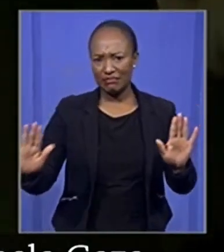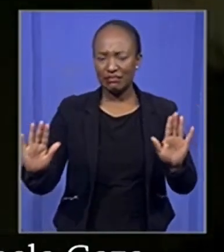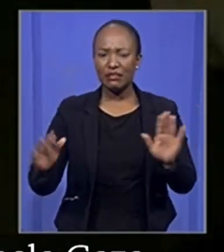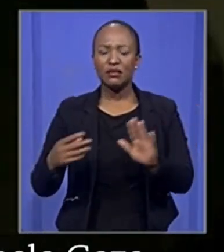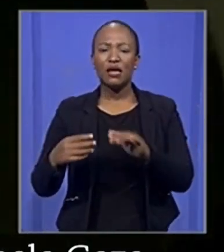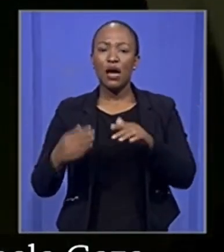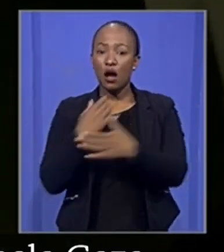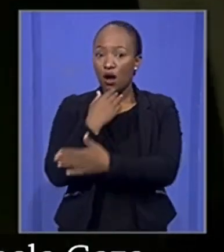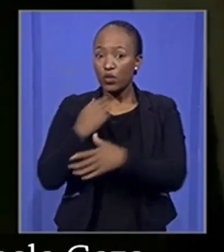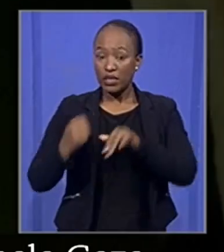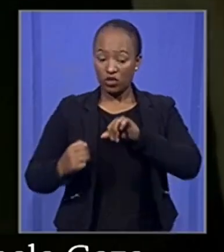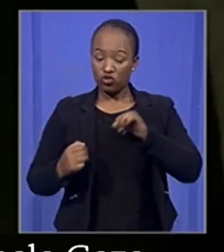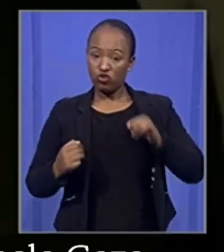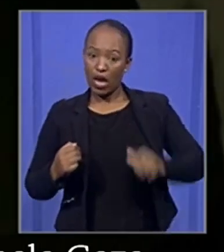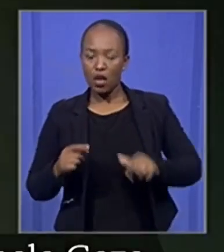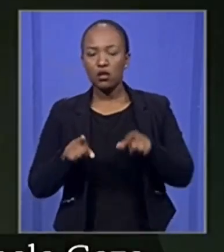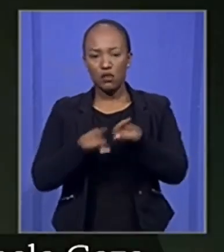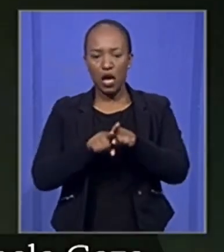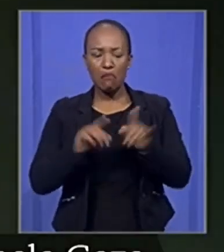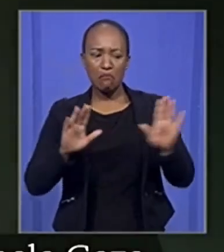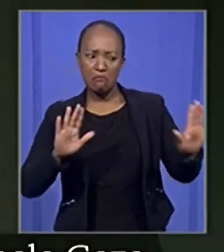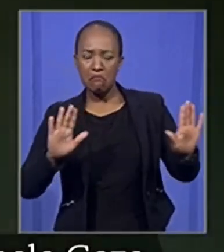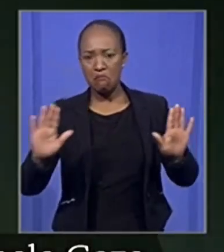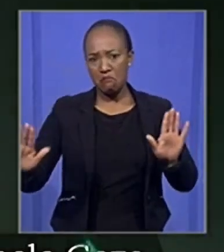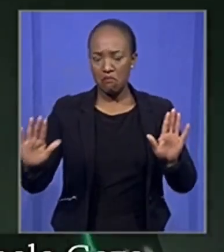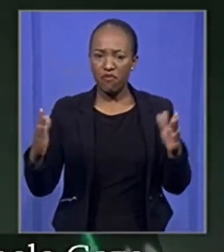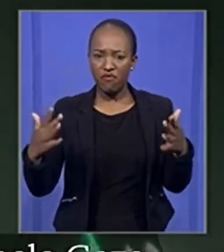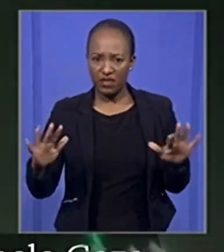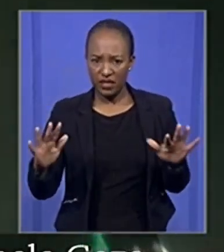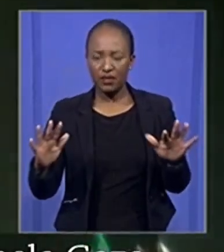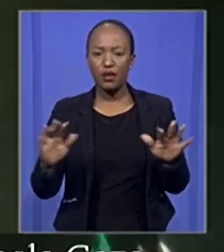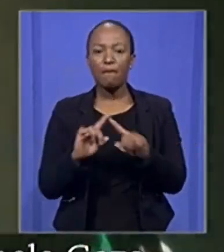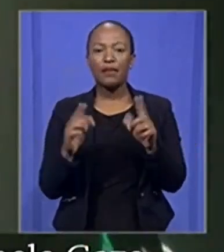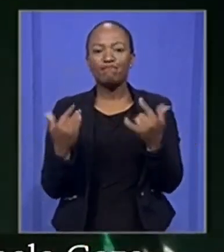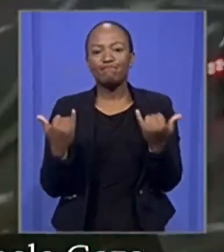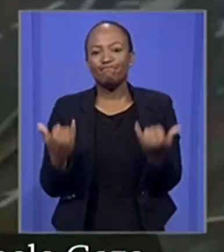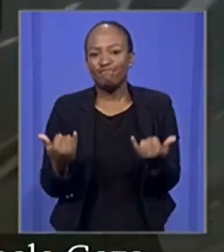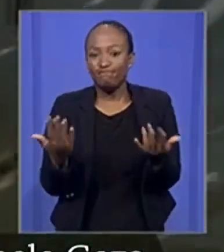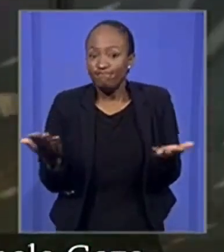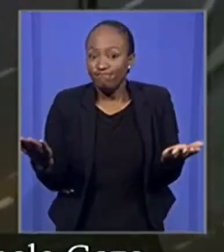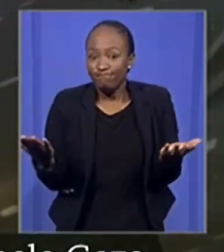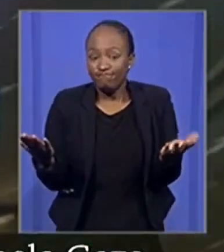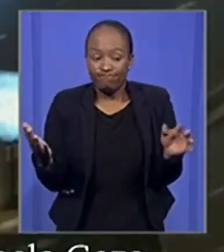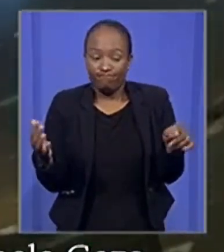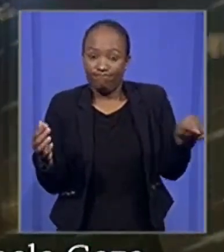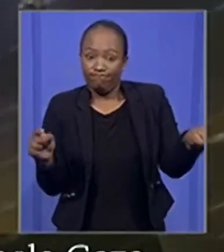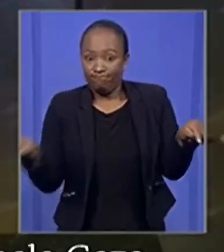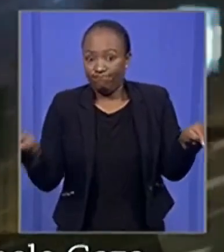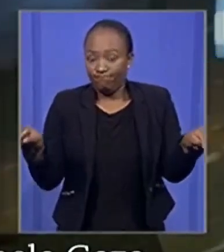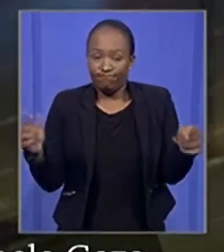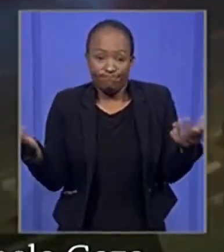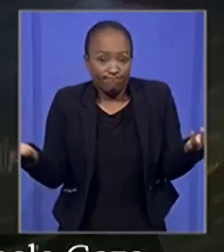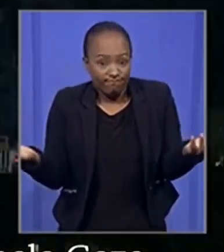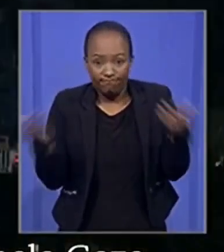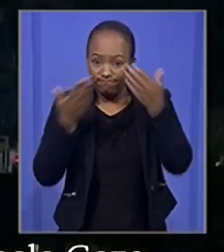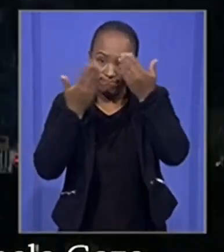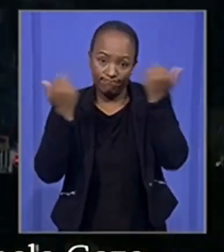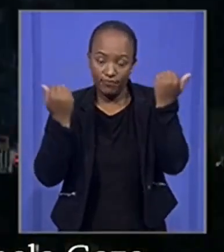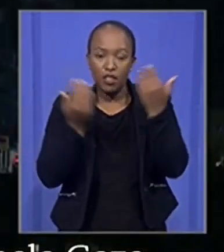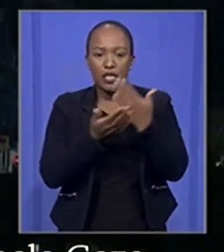le yona e boletse jwalo empa re a tseba ebang ditaba di ka hlatsa ba mosenekeng ba tlang ka lehlakore ka ho